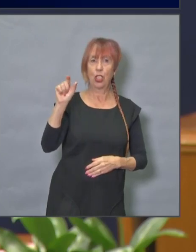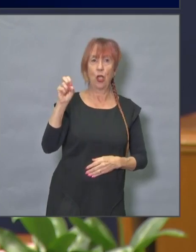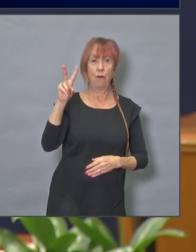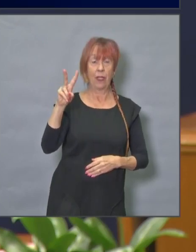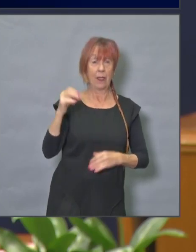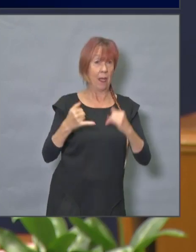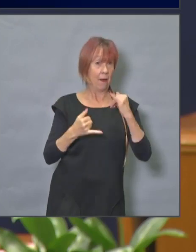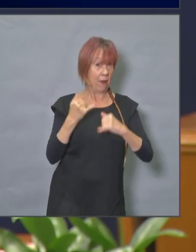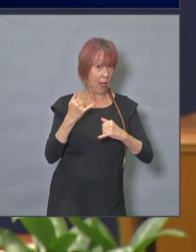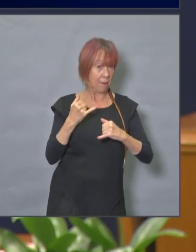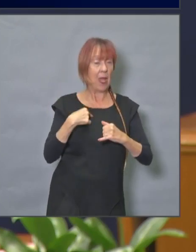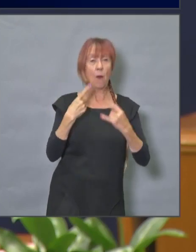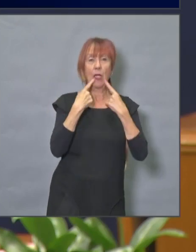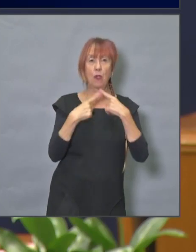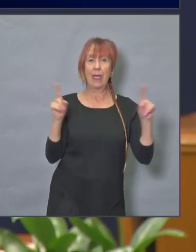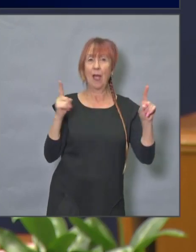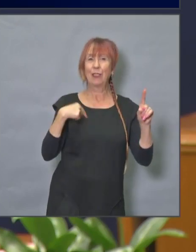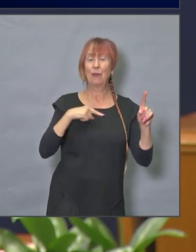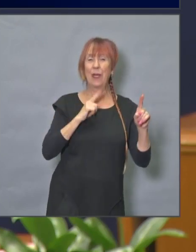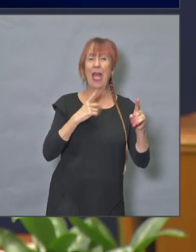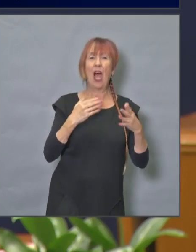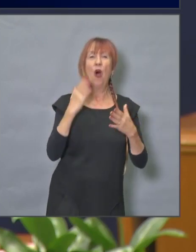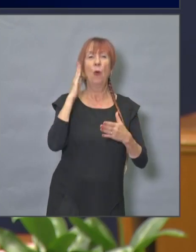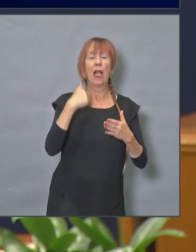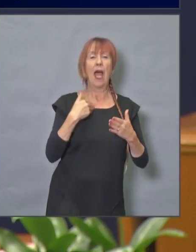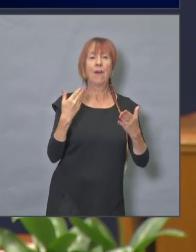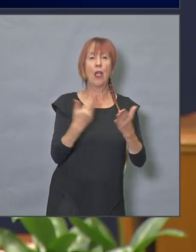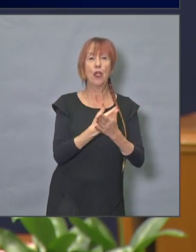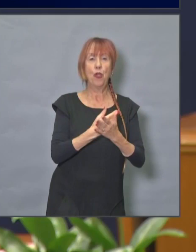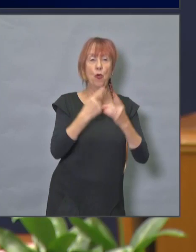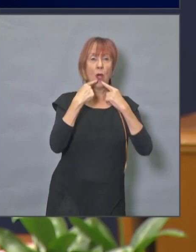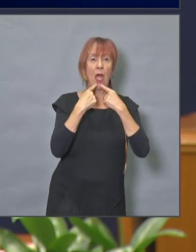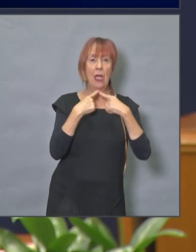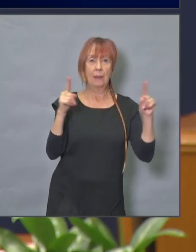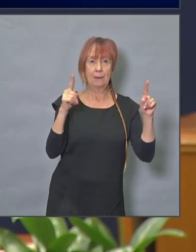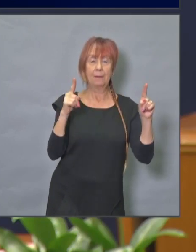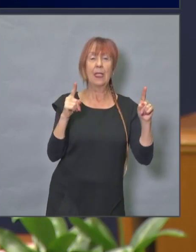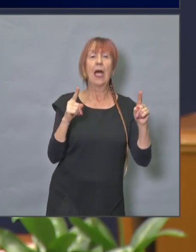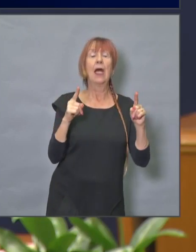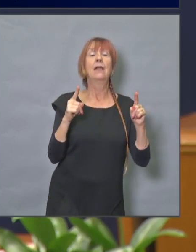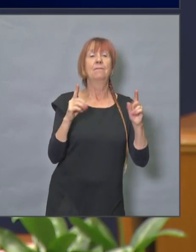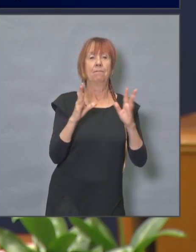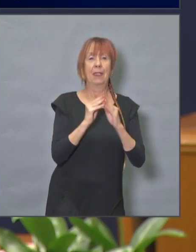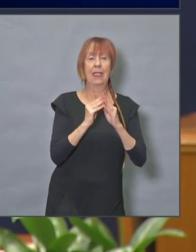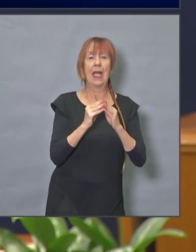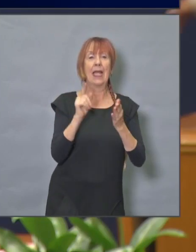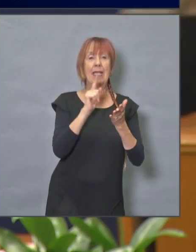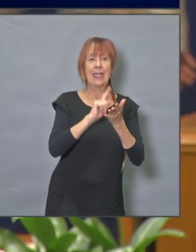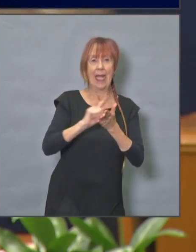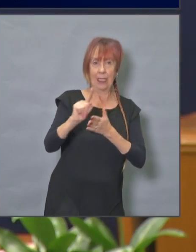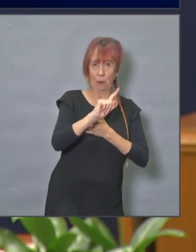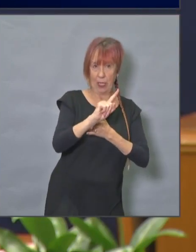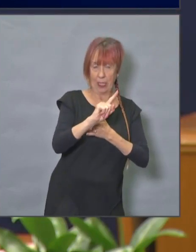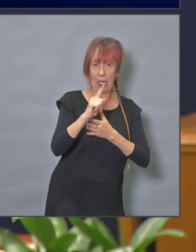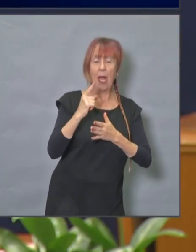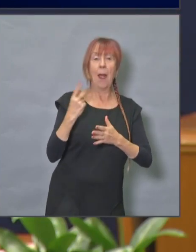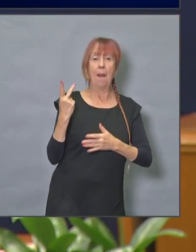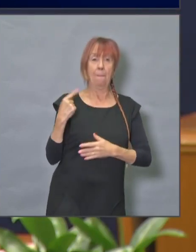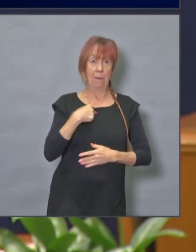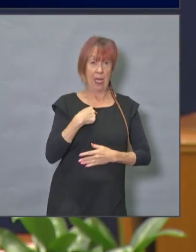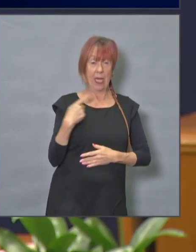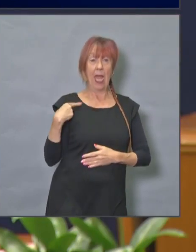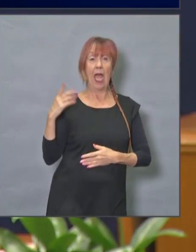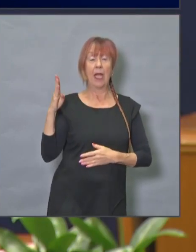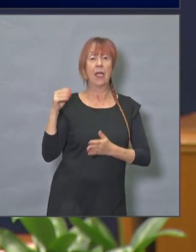like to announce that we are moving to a new briefing schedule starting next week. I will join Public Health Director Dr. Barbara Ferrer